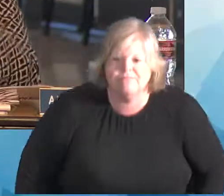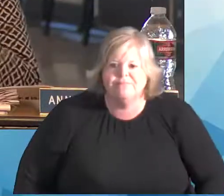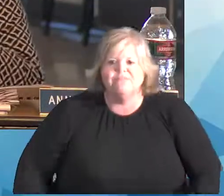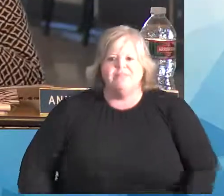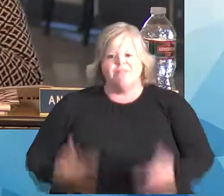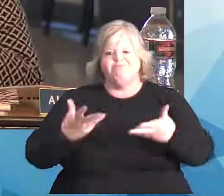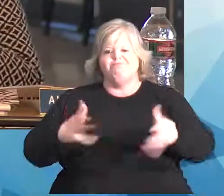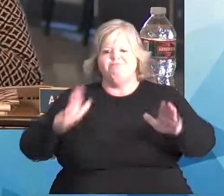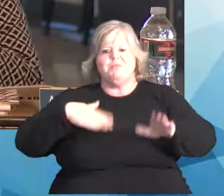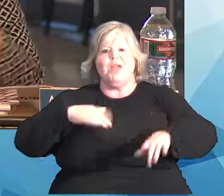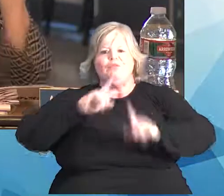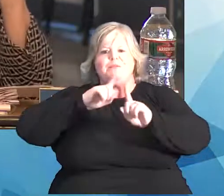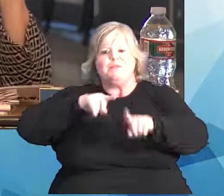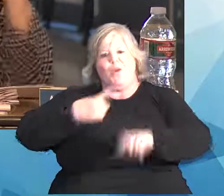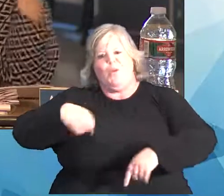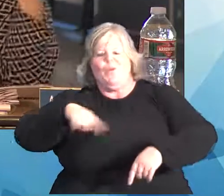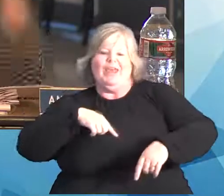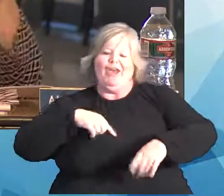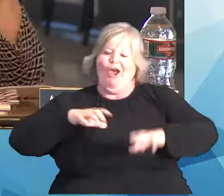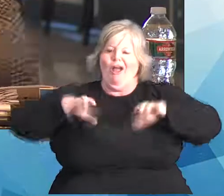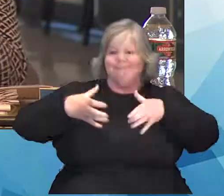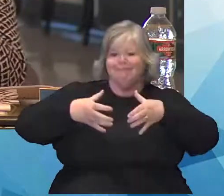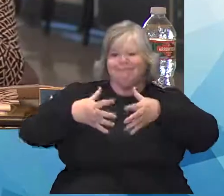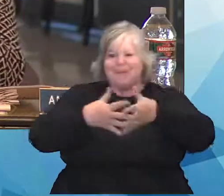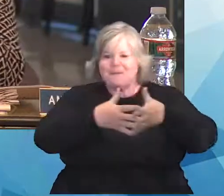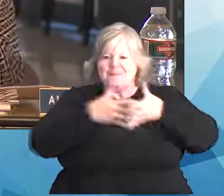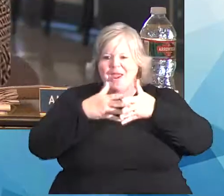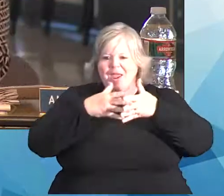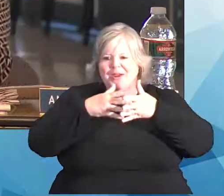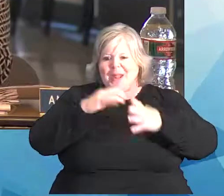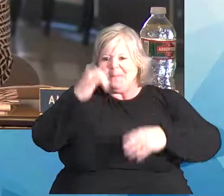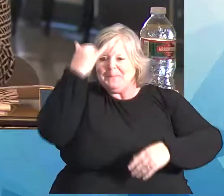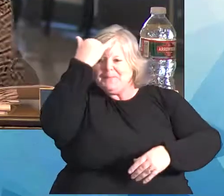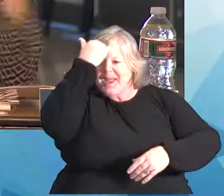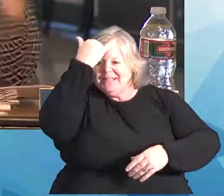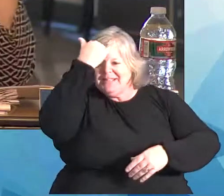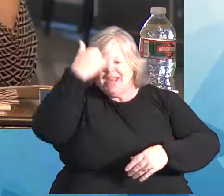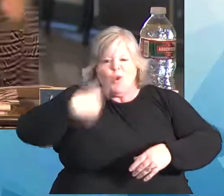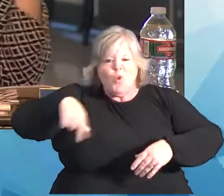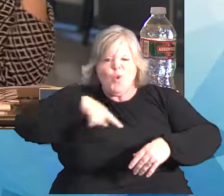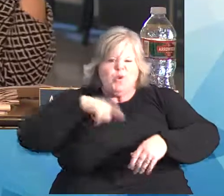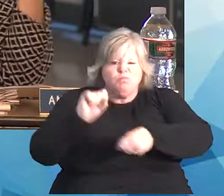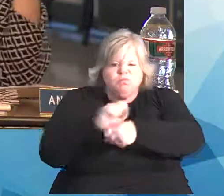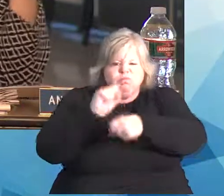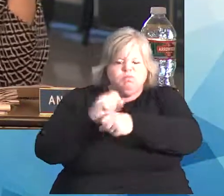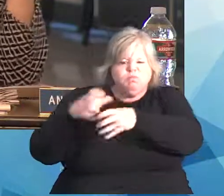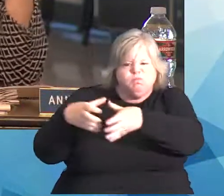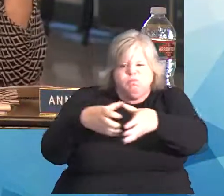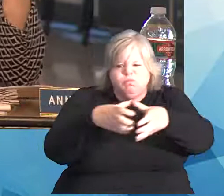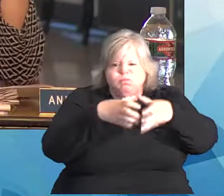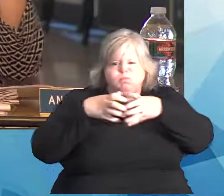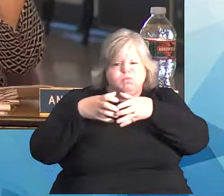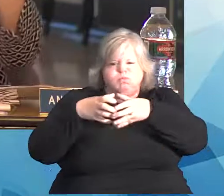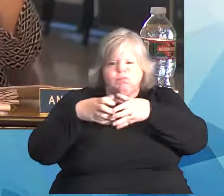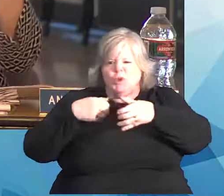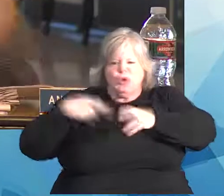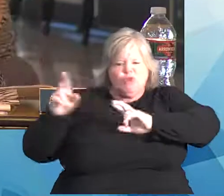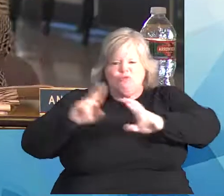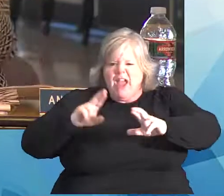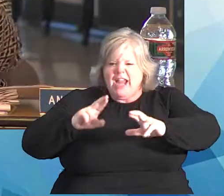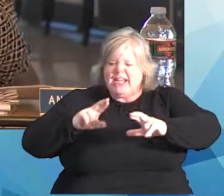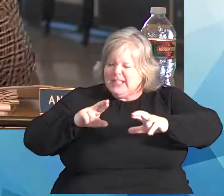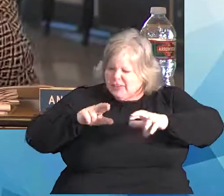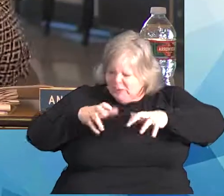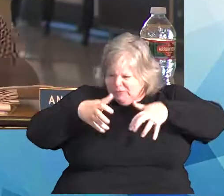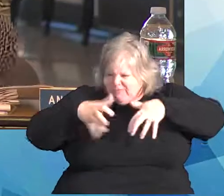the American bison. We are working together as a herd, and we're charging right through